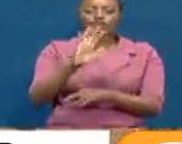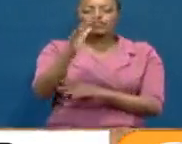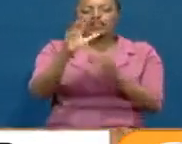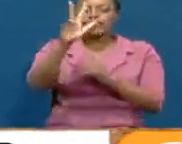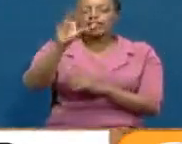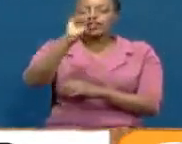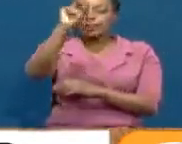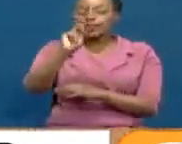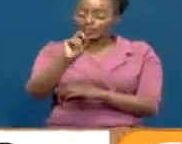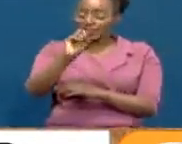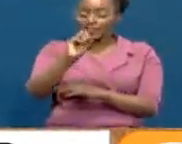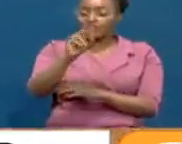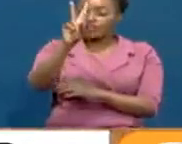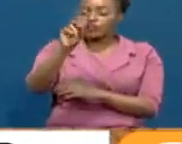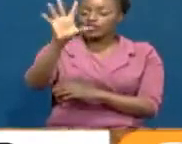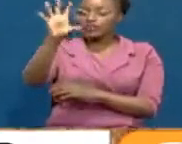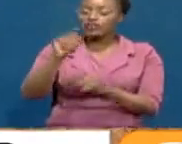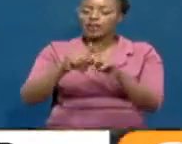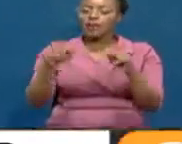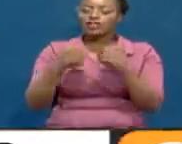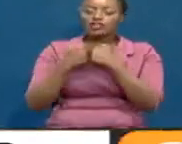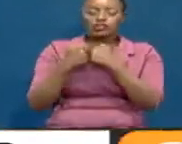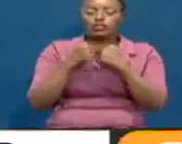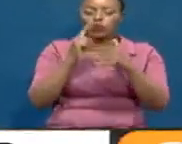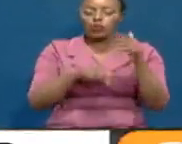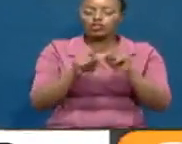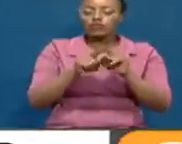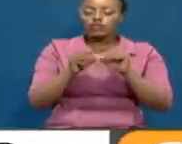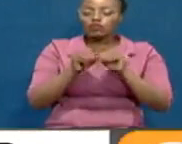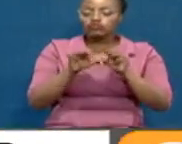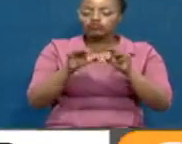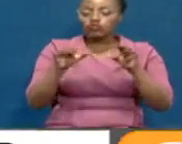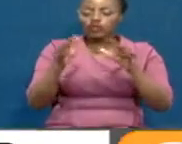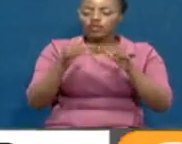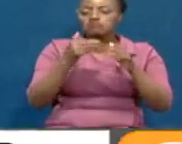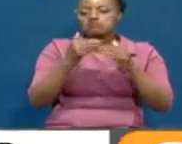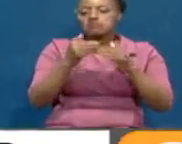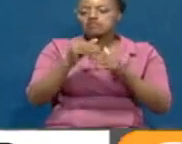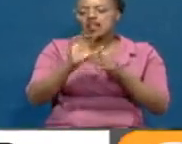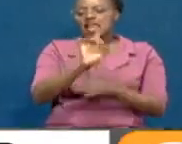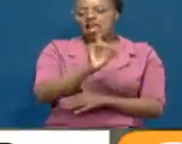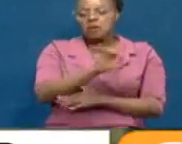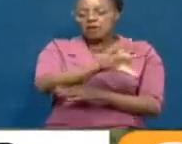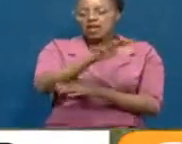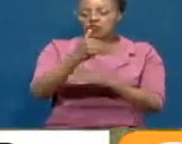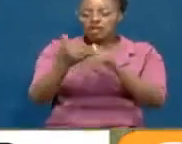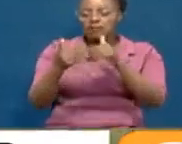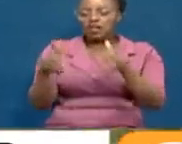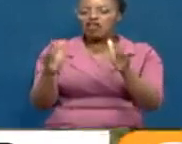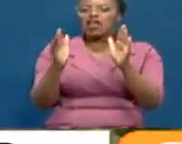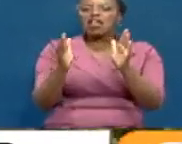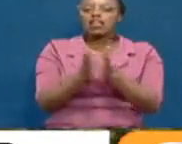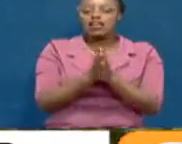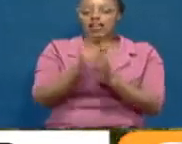30% by year 2050, but the challenge of rapidly expanding physical infrastructure, especially in counties like Nairobi, Kisumu and